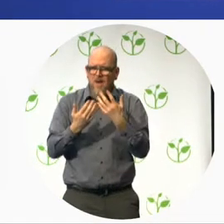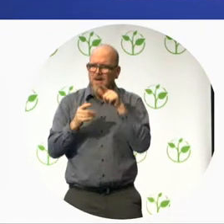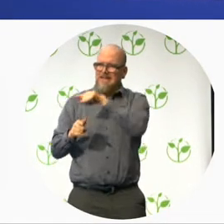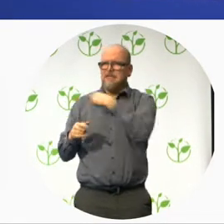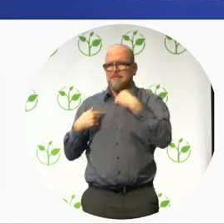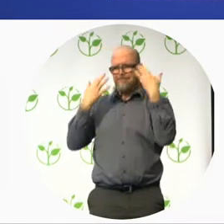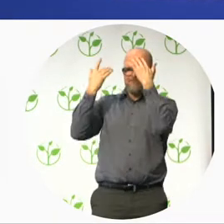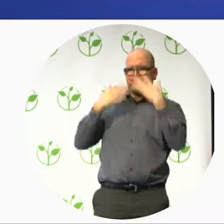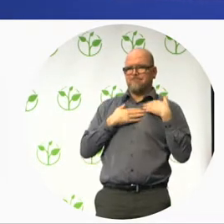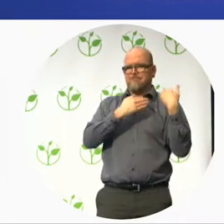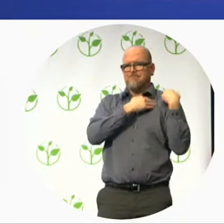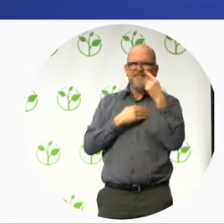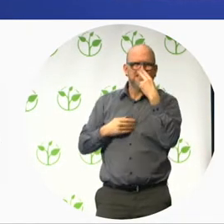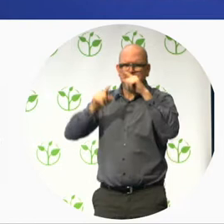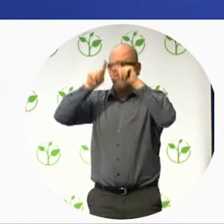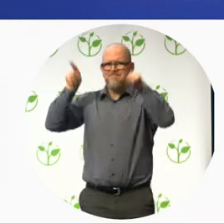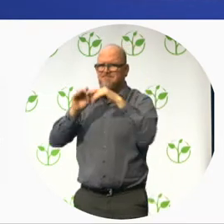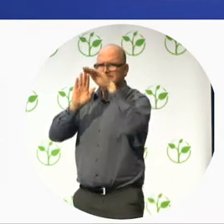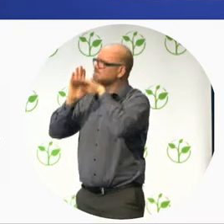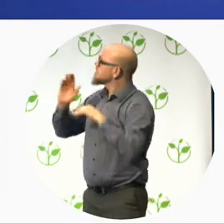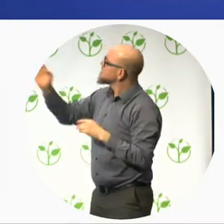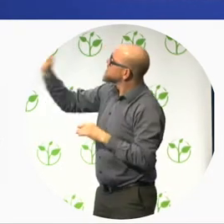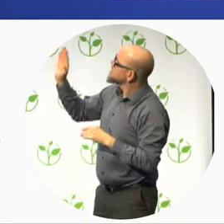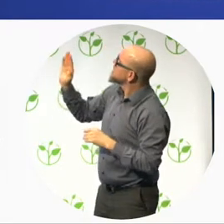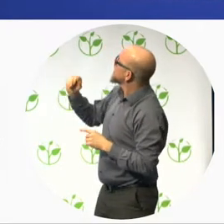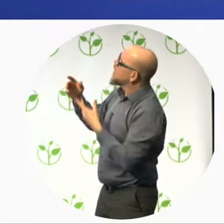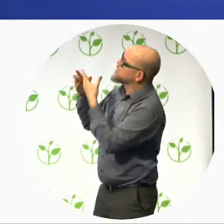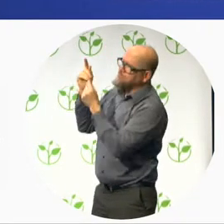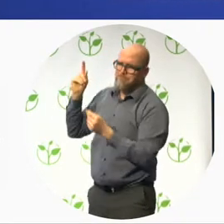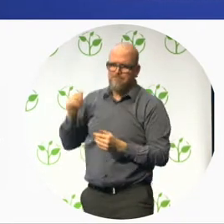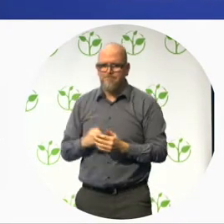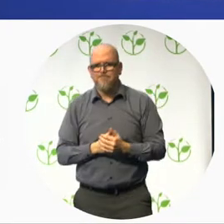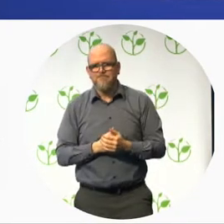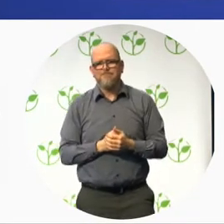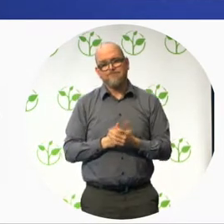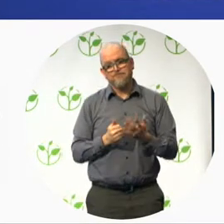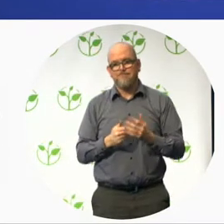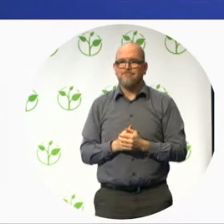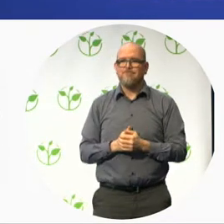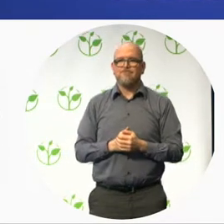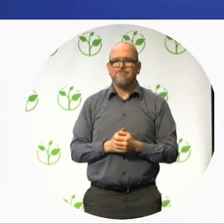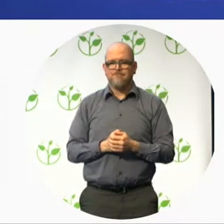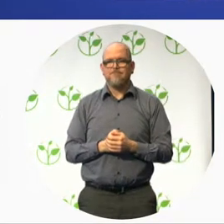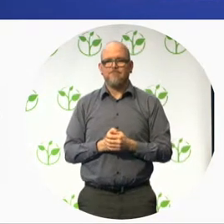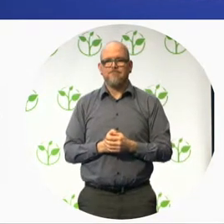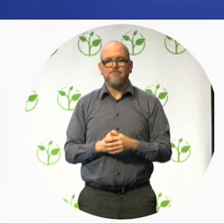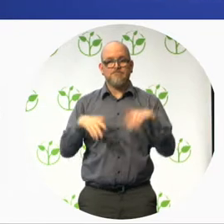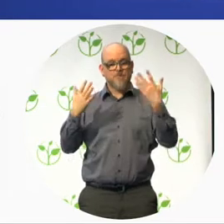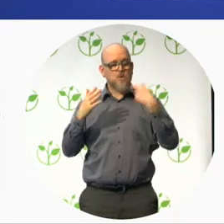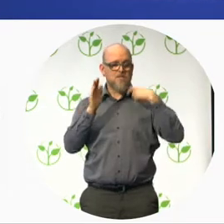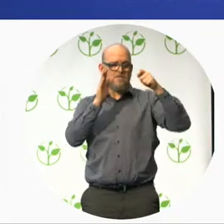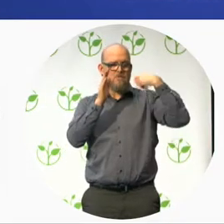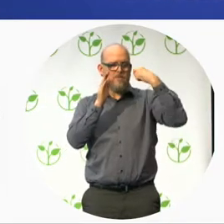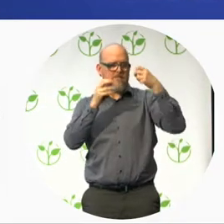I'll go into more detail about that momentarily. Our video captioning program is a component of our